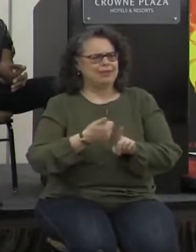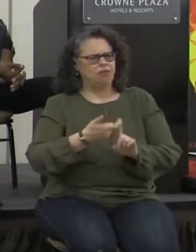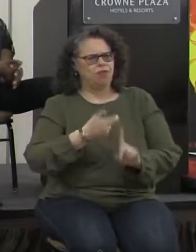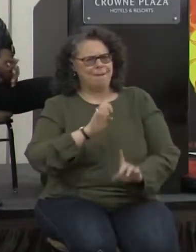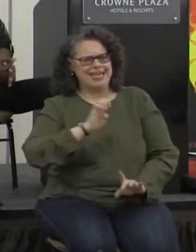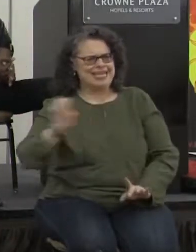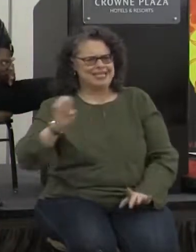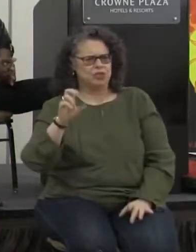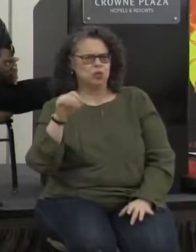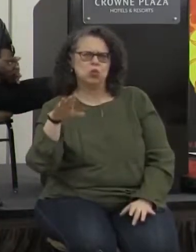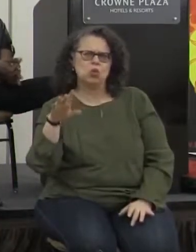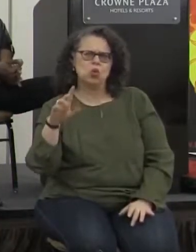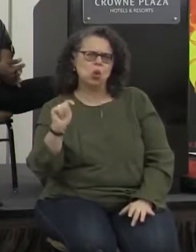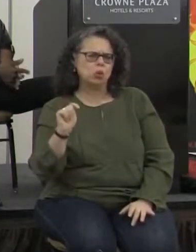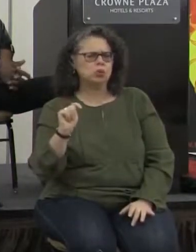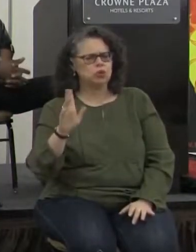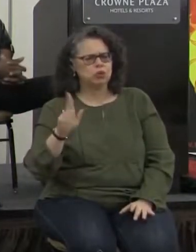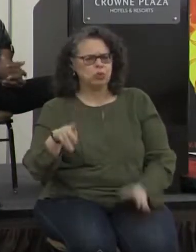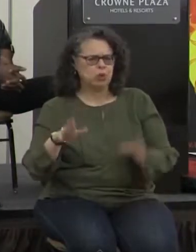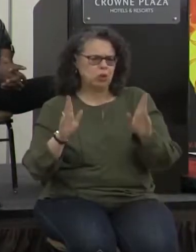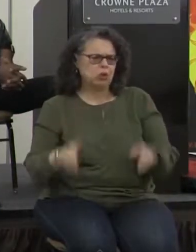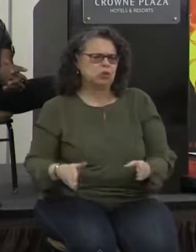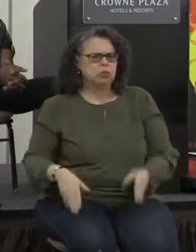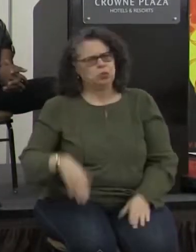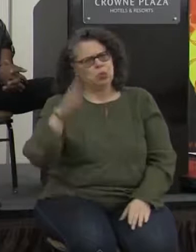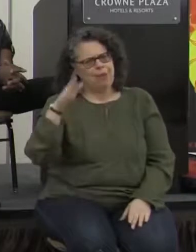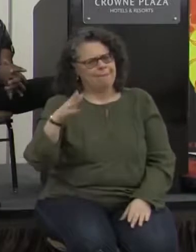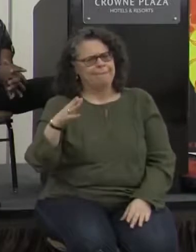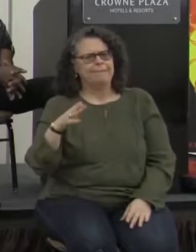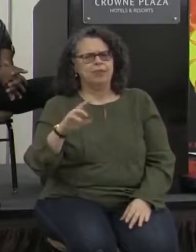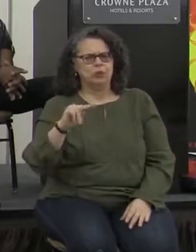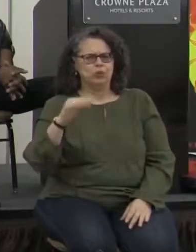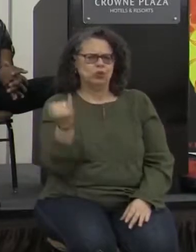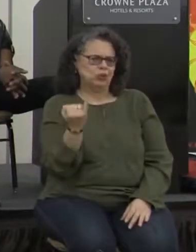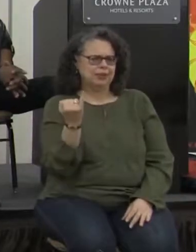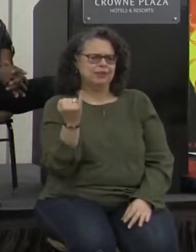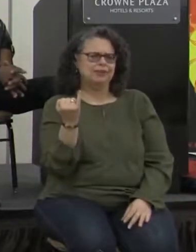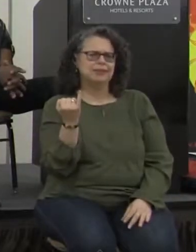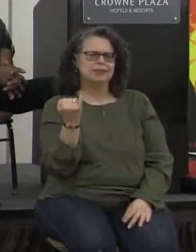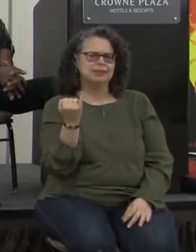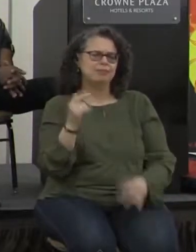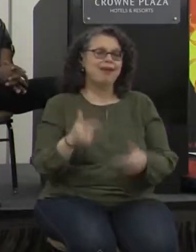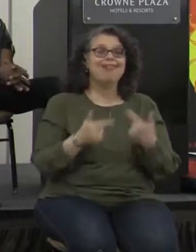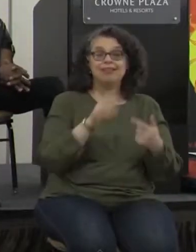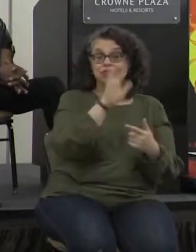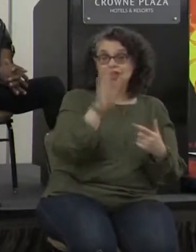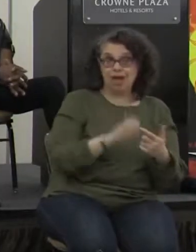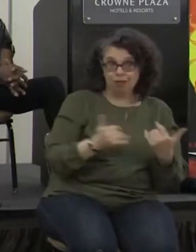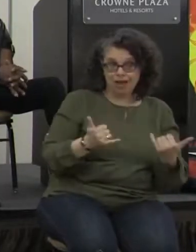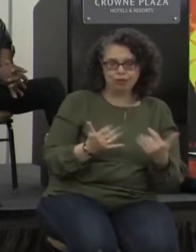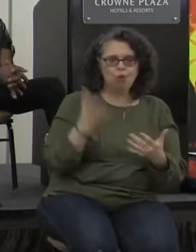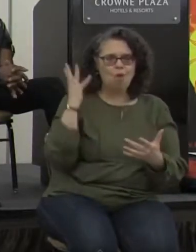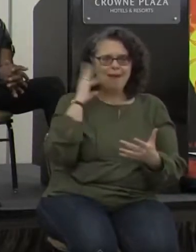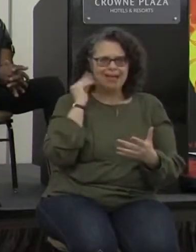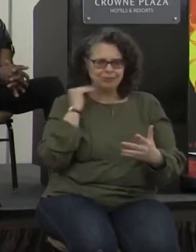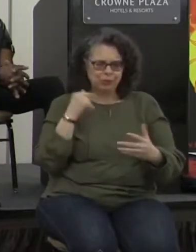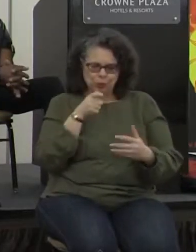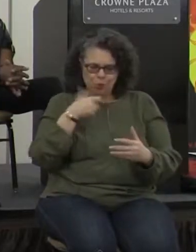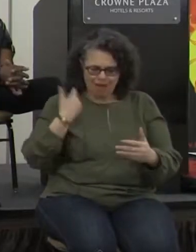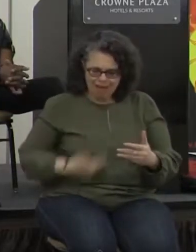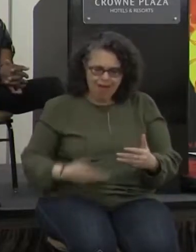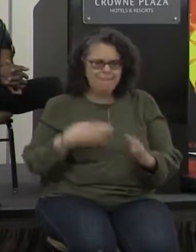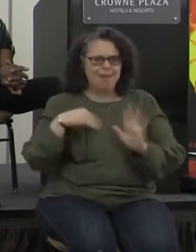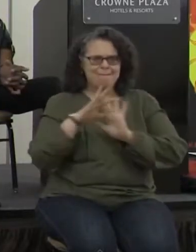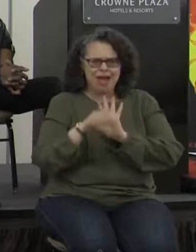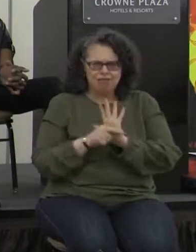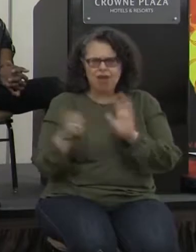Coast person who grew up on the East Coast in New Jersey, but live in Chicago. So I bring that to the table,